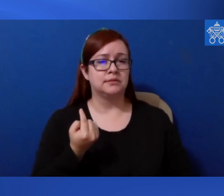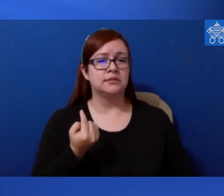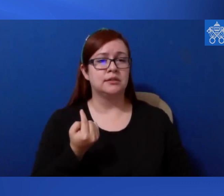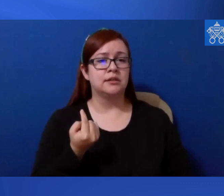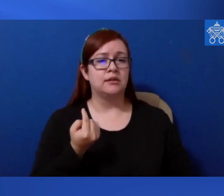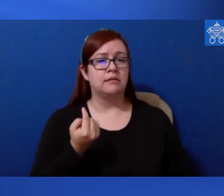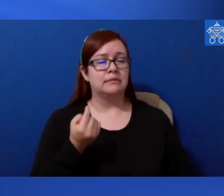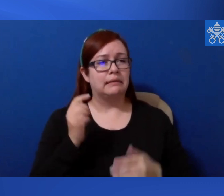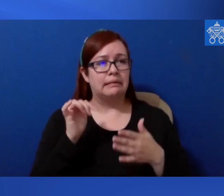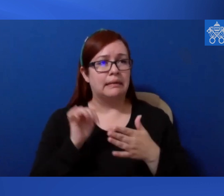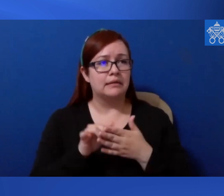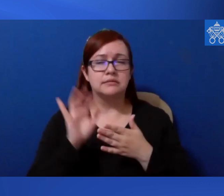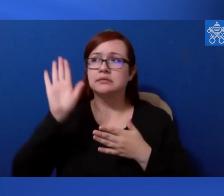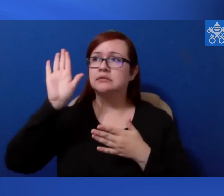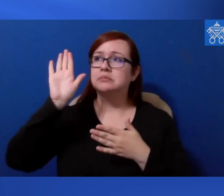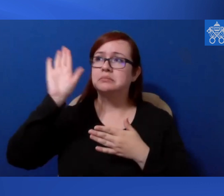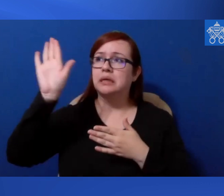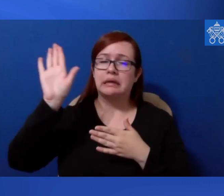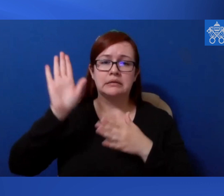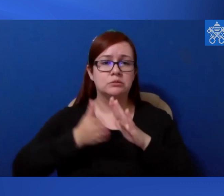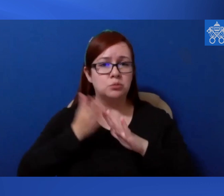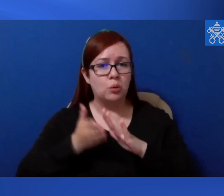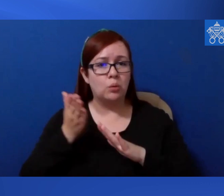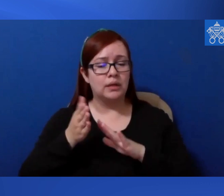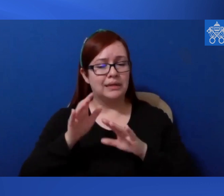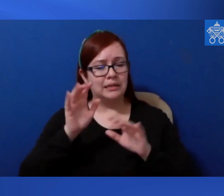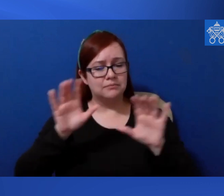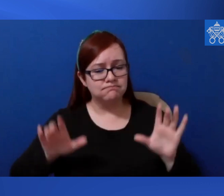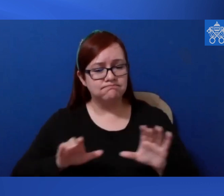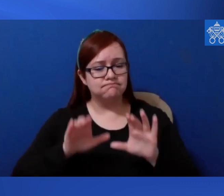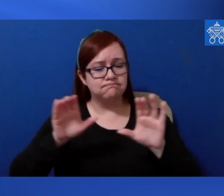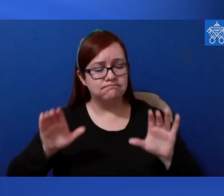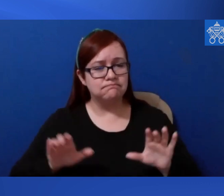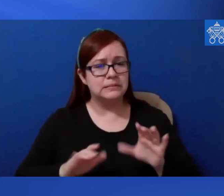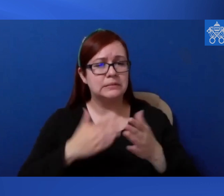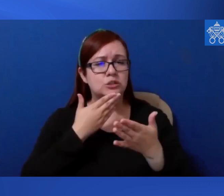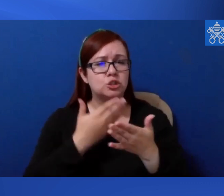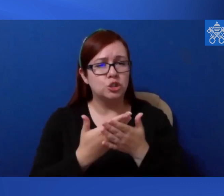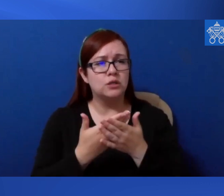This is how He is. He acts gratuitously, out of love.